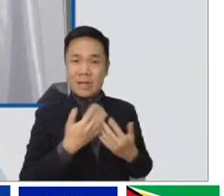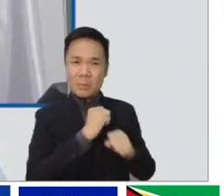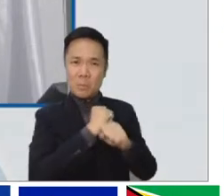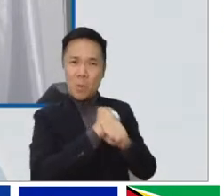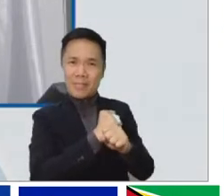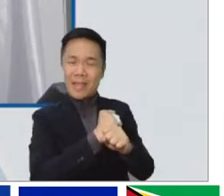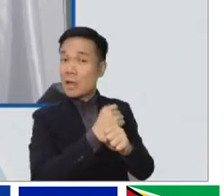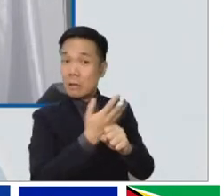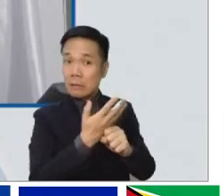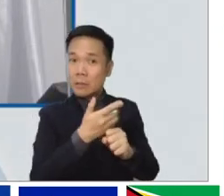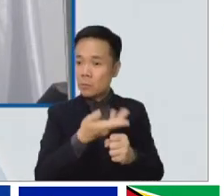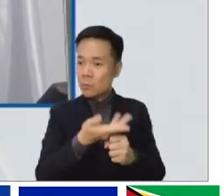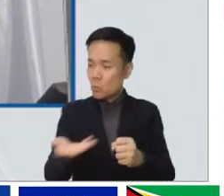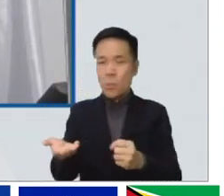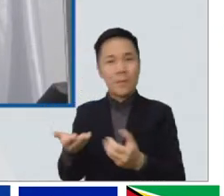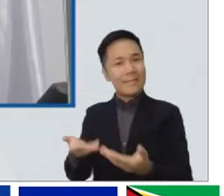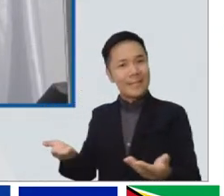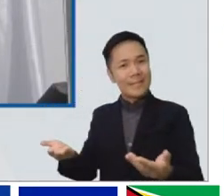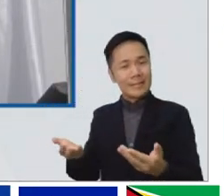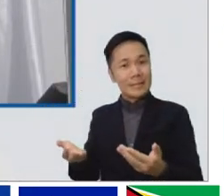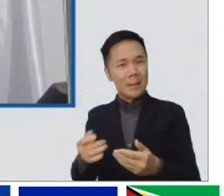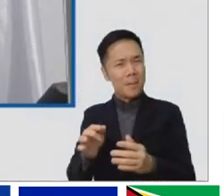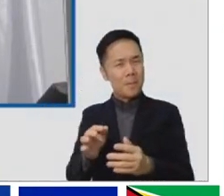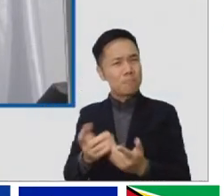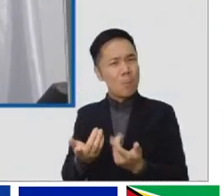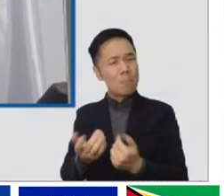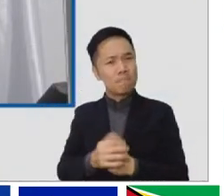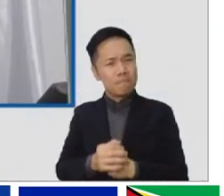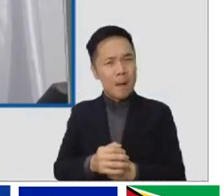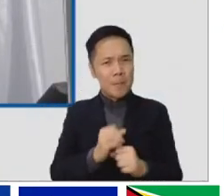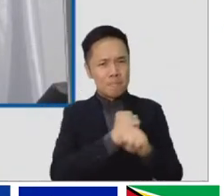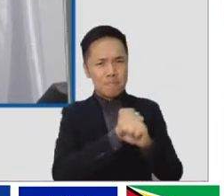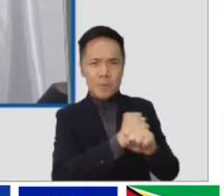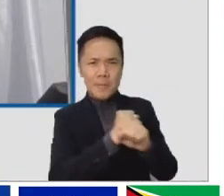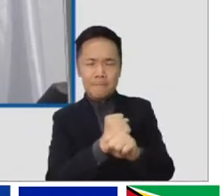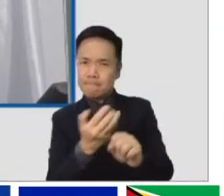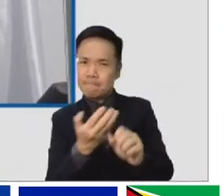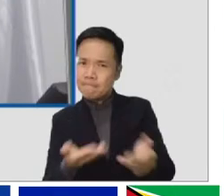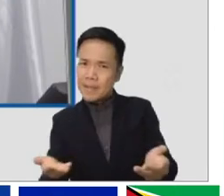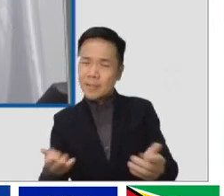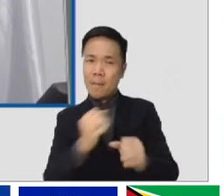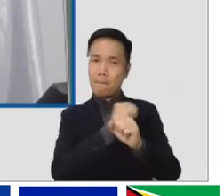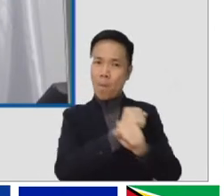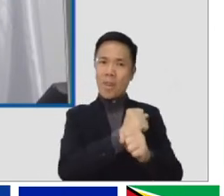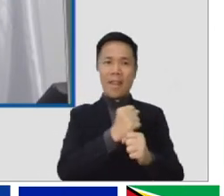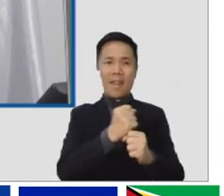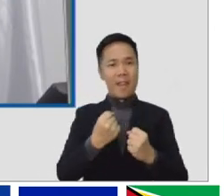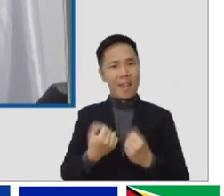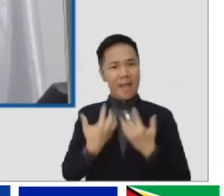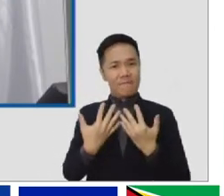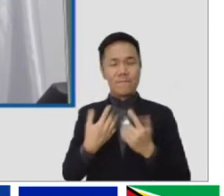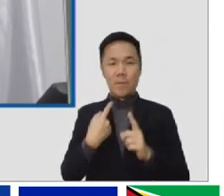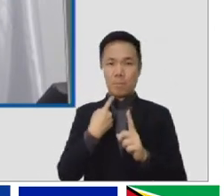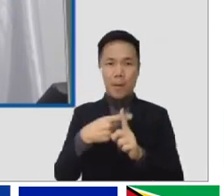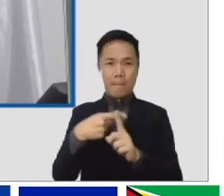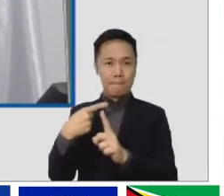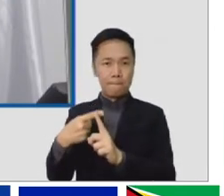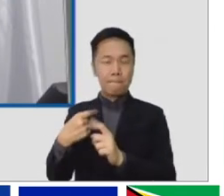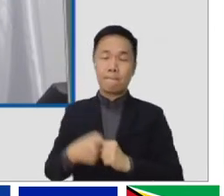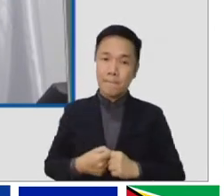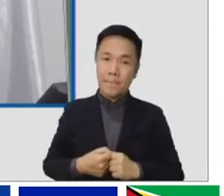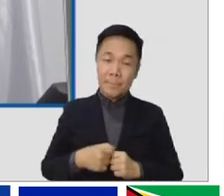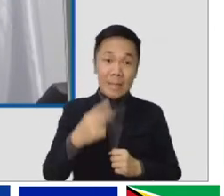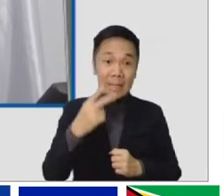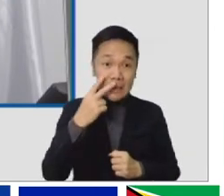So there is no question that through the development of these strategies, it would also be great to just have this type of